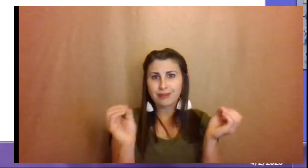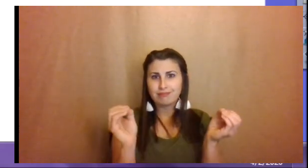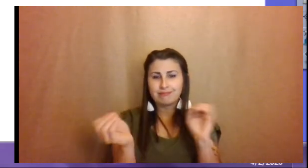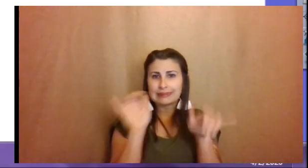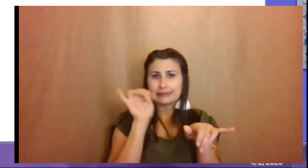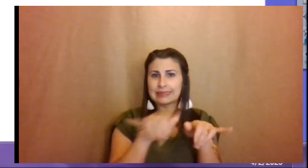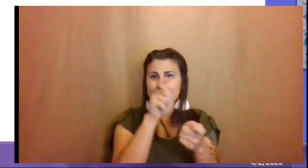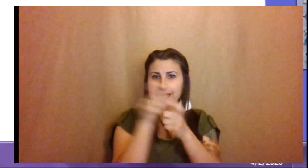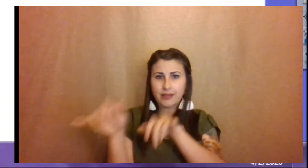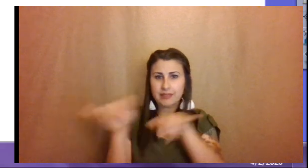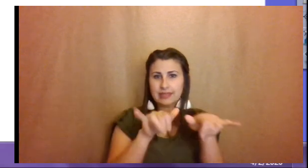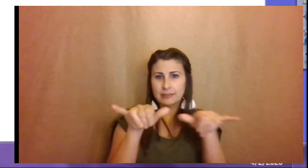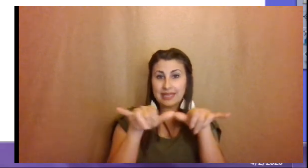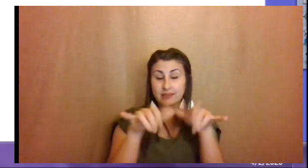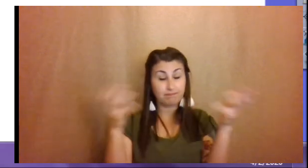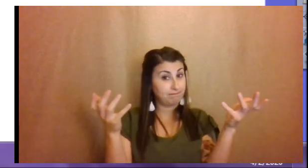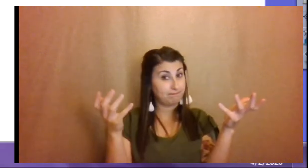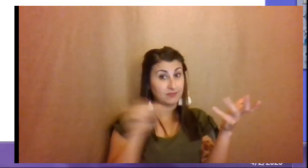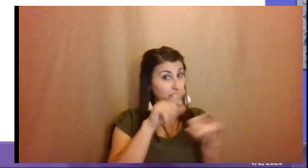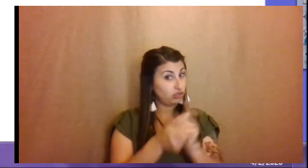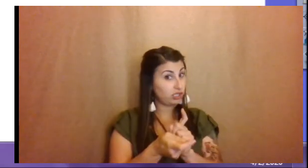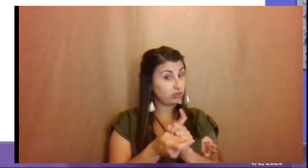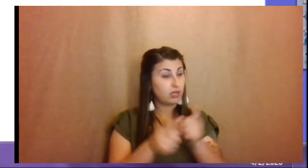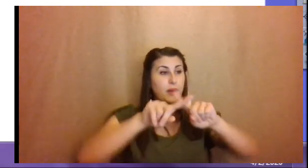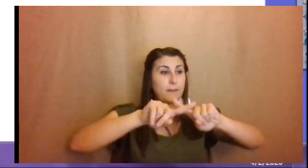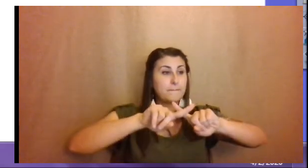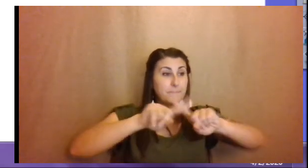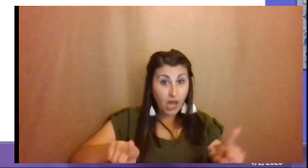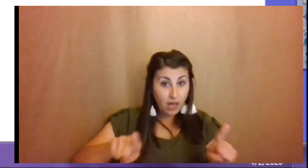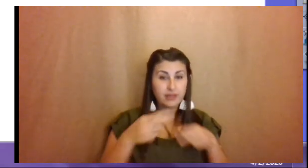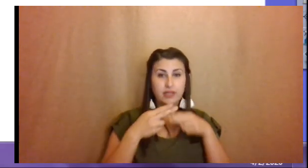size. But the image is called isometric.